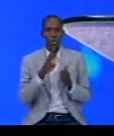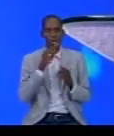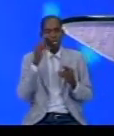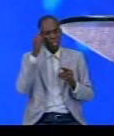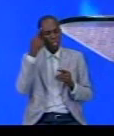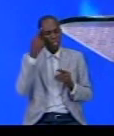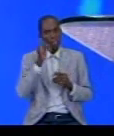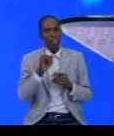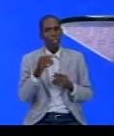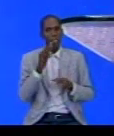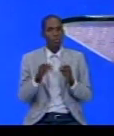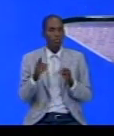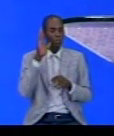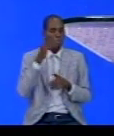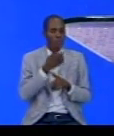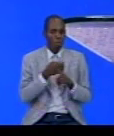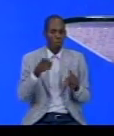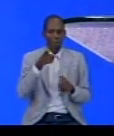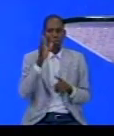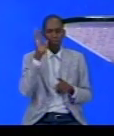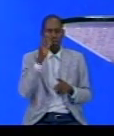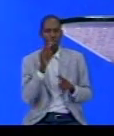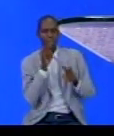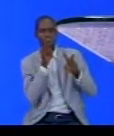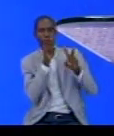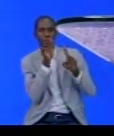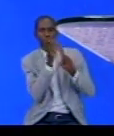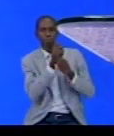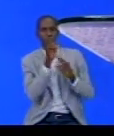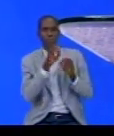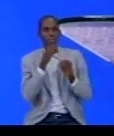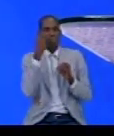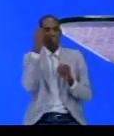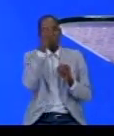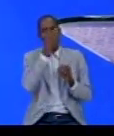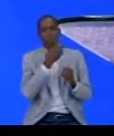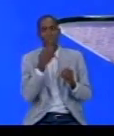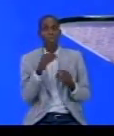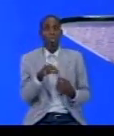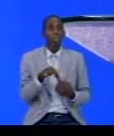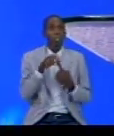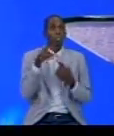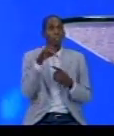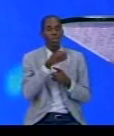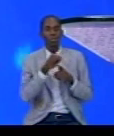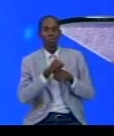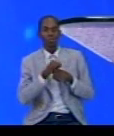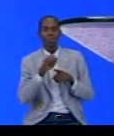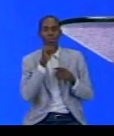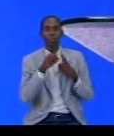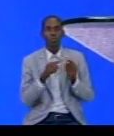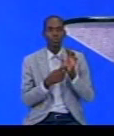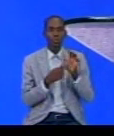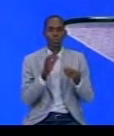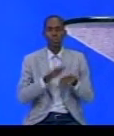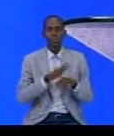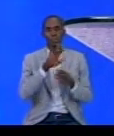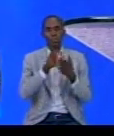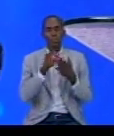hurt you or harm you, you'll see it on their faces, except they train themselves not to show it on their face. And